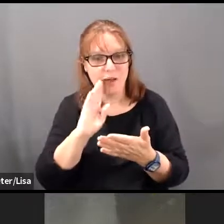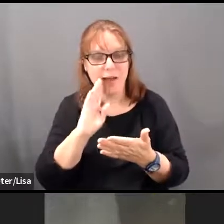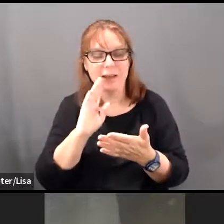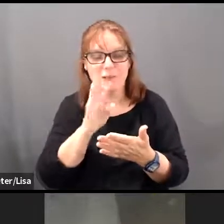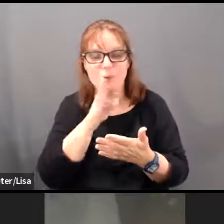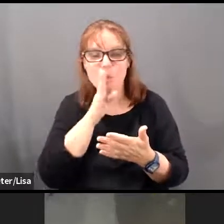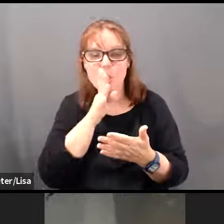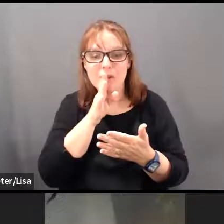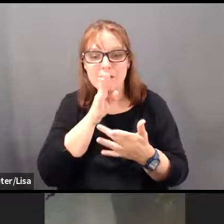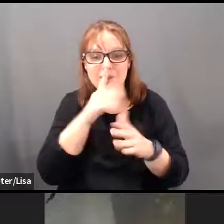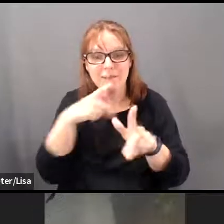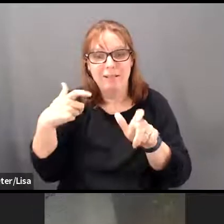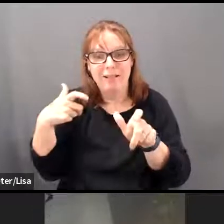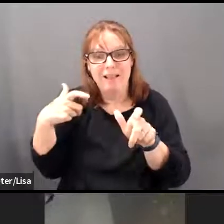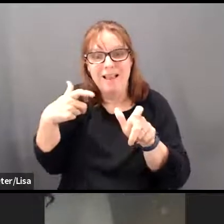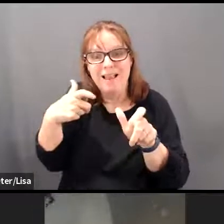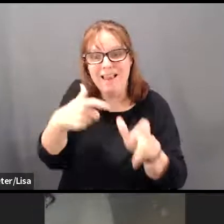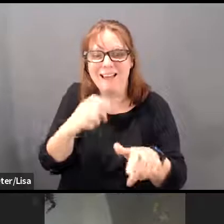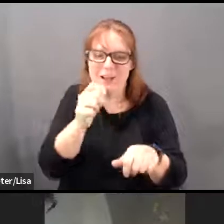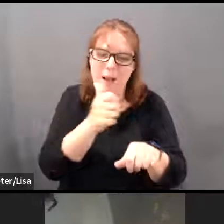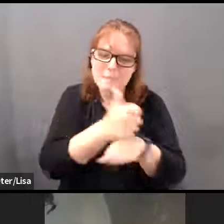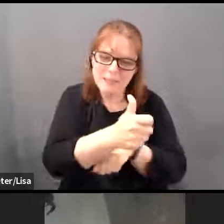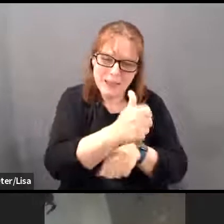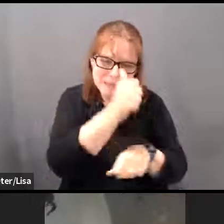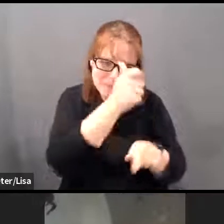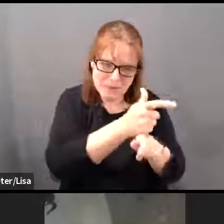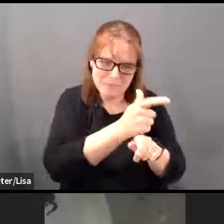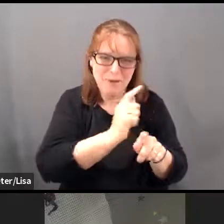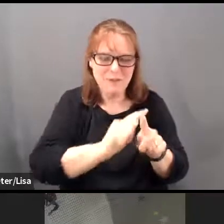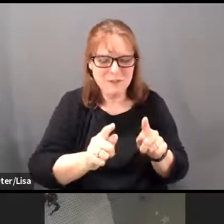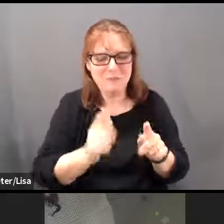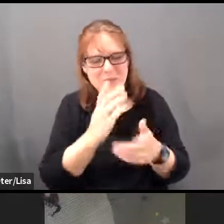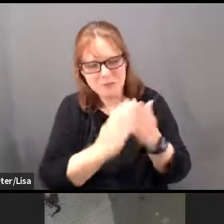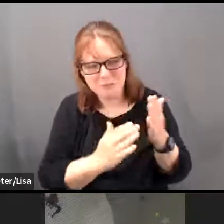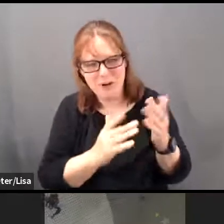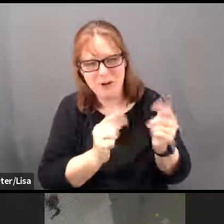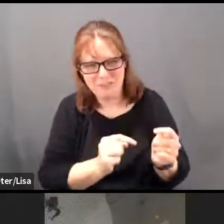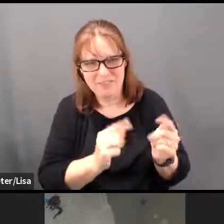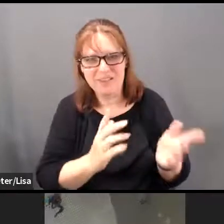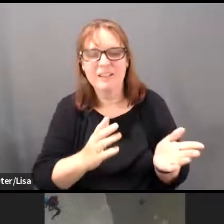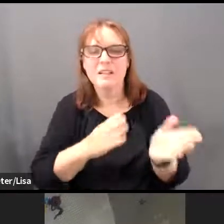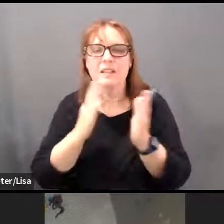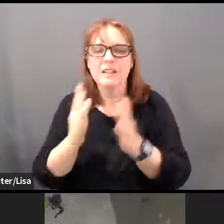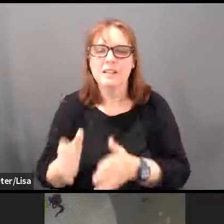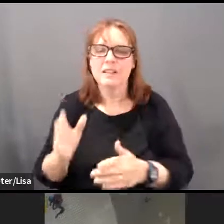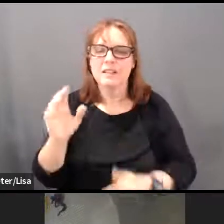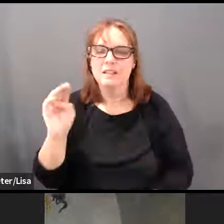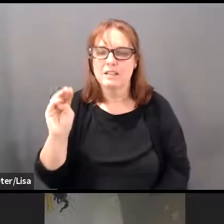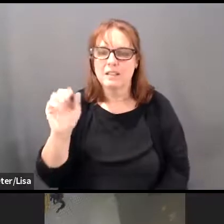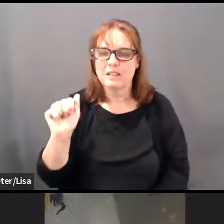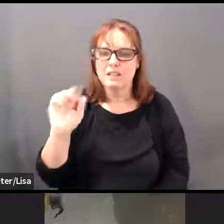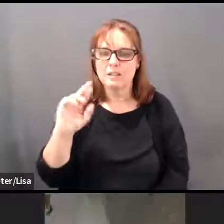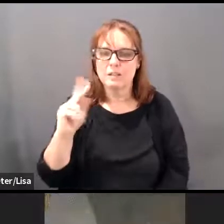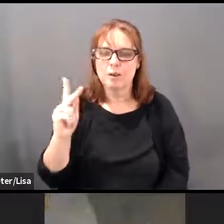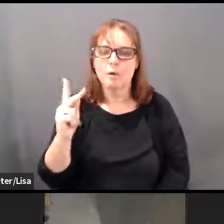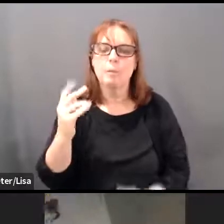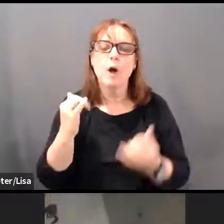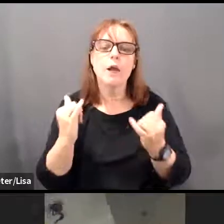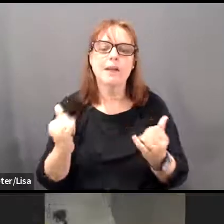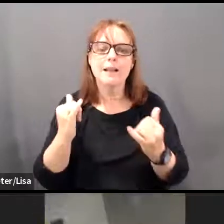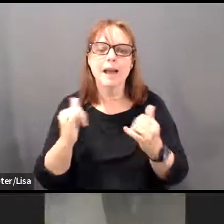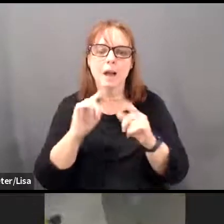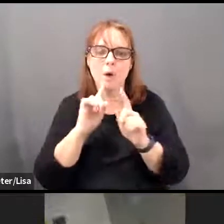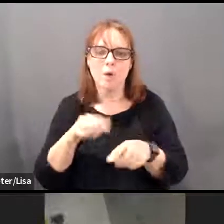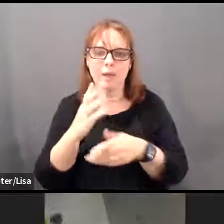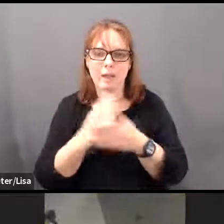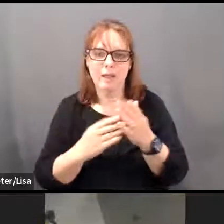out quickly. So I'm not blaming my brothers, but they're at least partly responsible. So Mark, let me stop there and let's answer some questions. I'd love to.